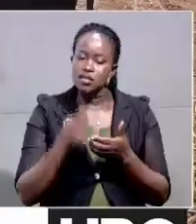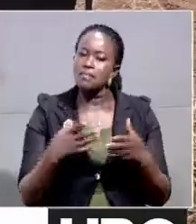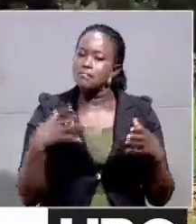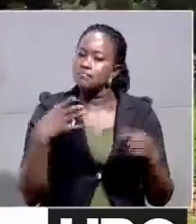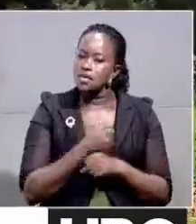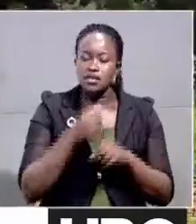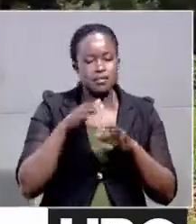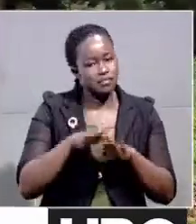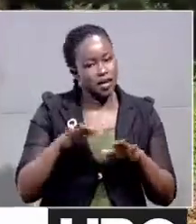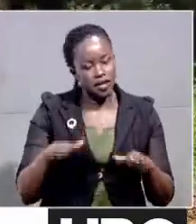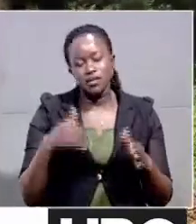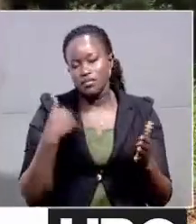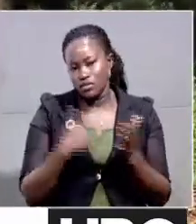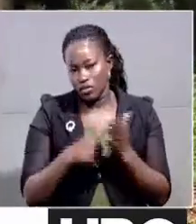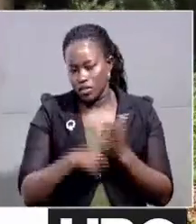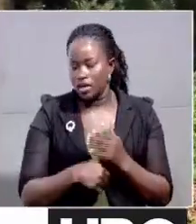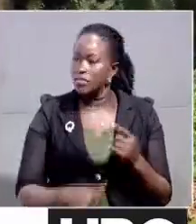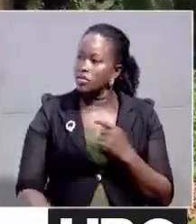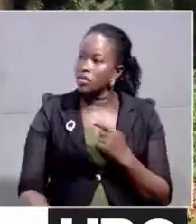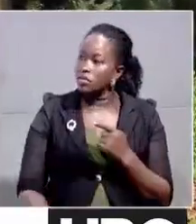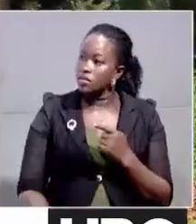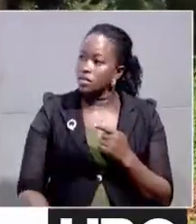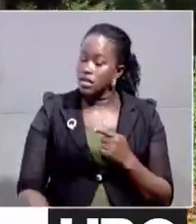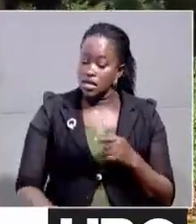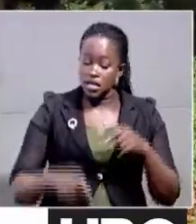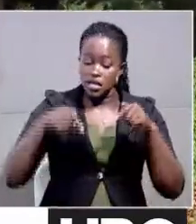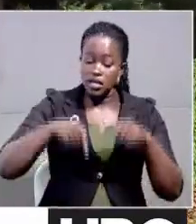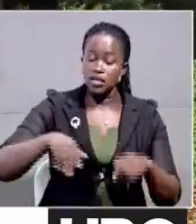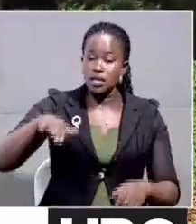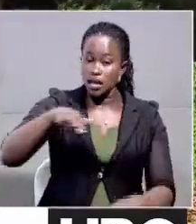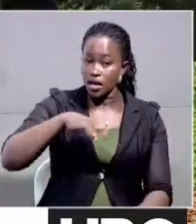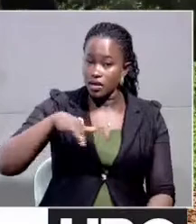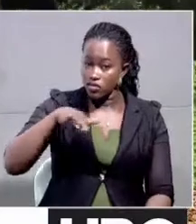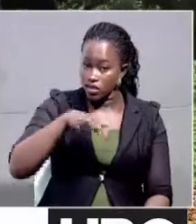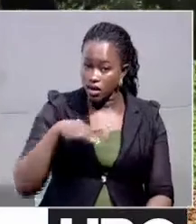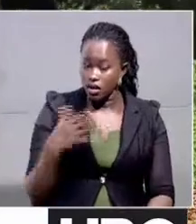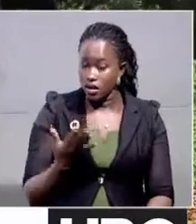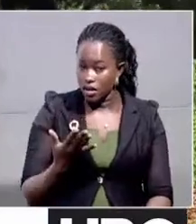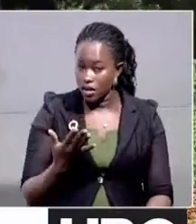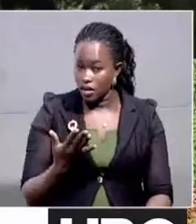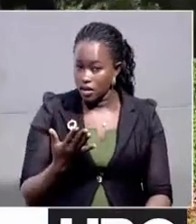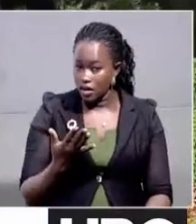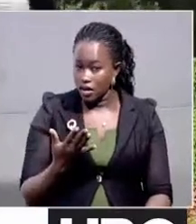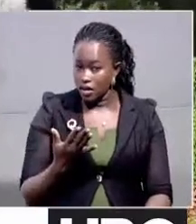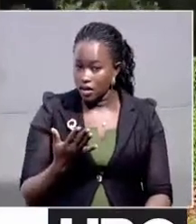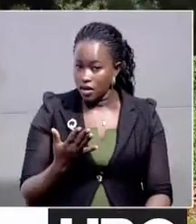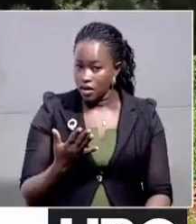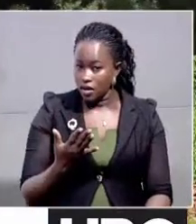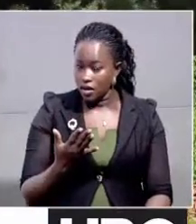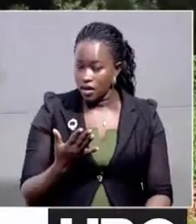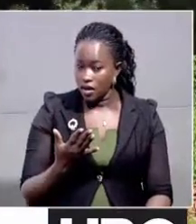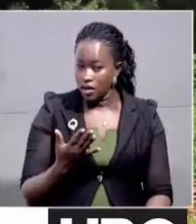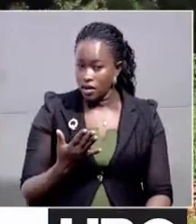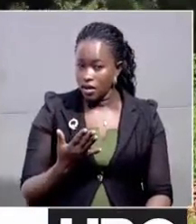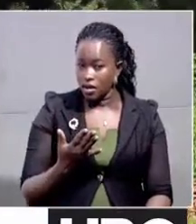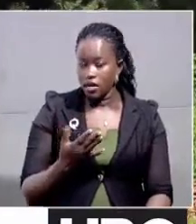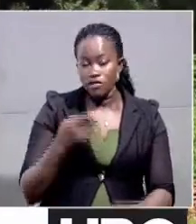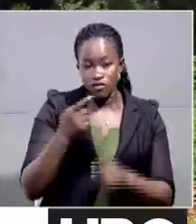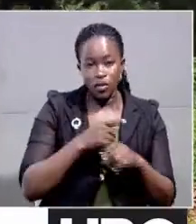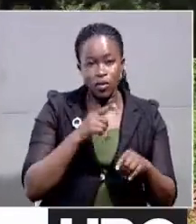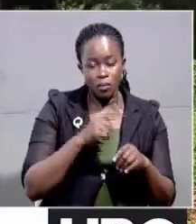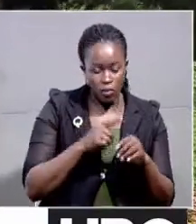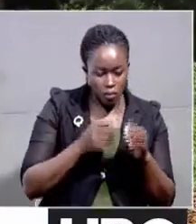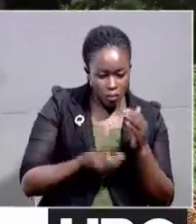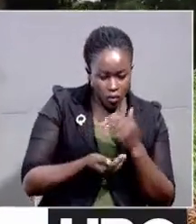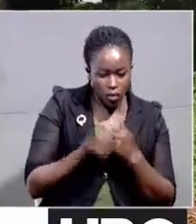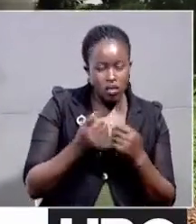a problem. Wame wako wano ikiki yengo gene lako. No wangu wano msawa kumi nabili uja kutuka mseta. Omwana